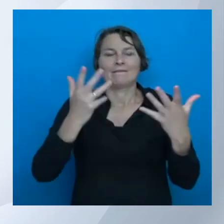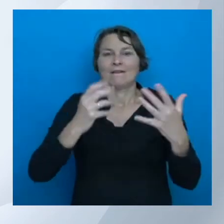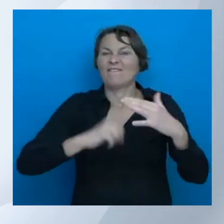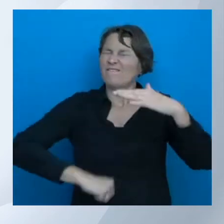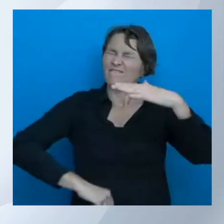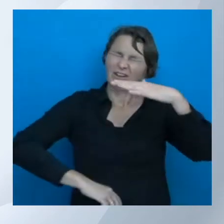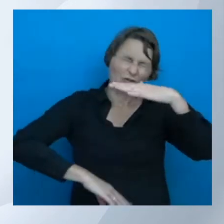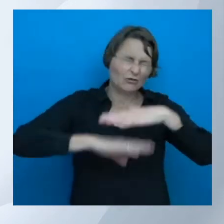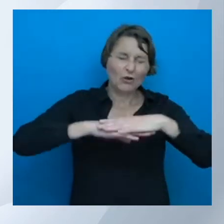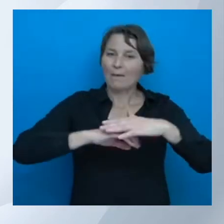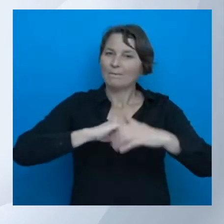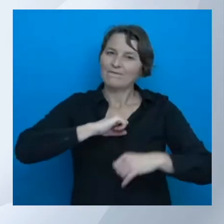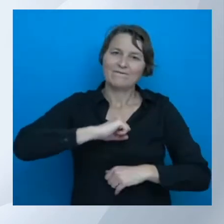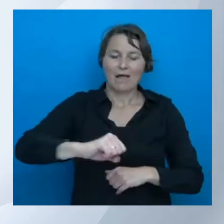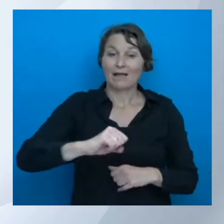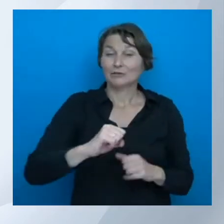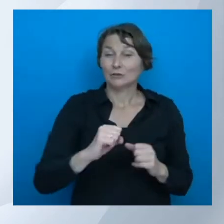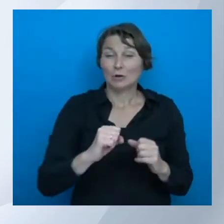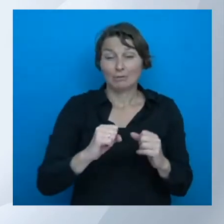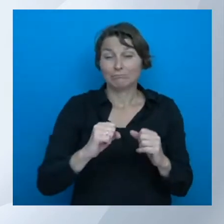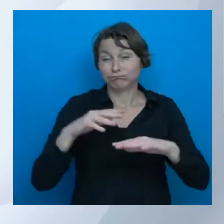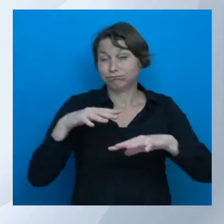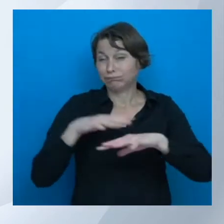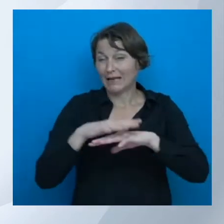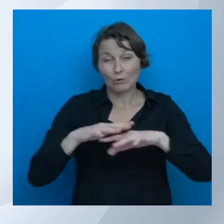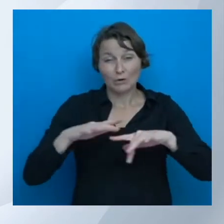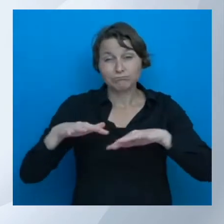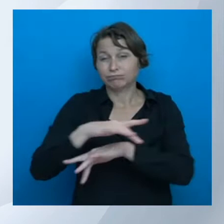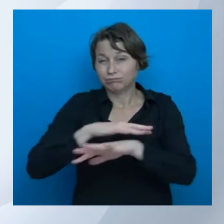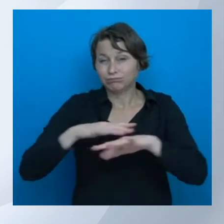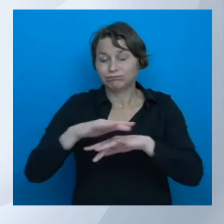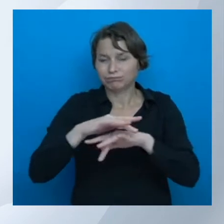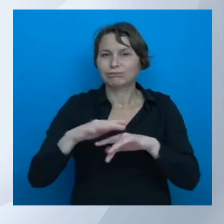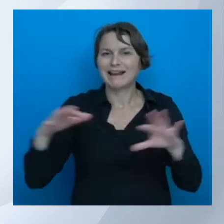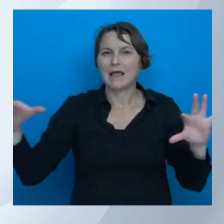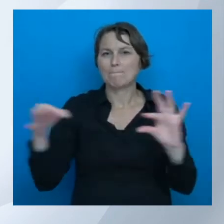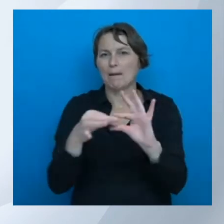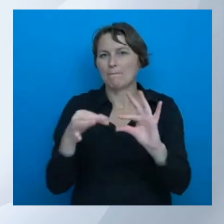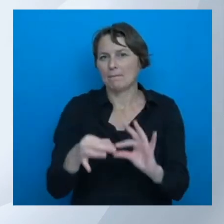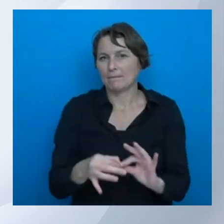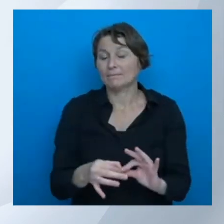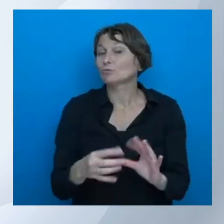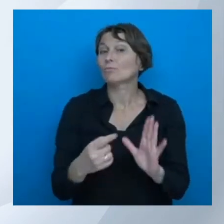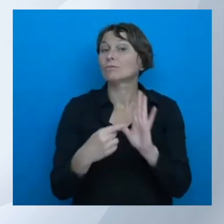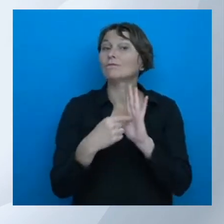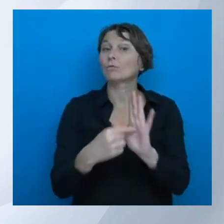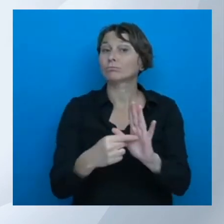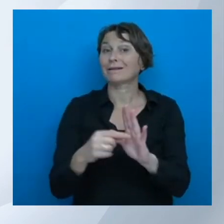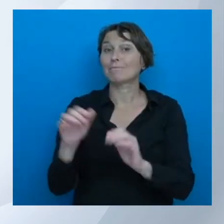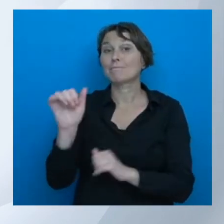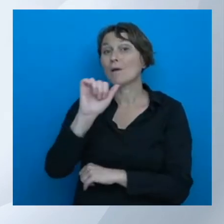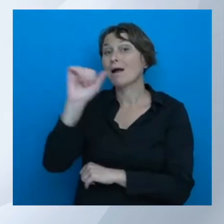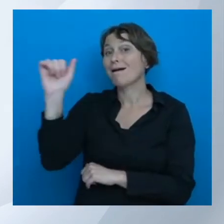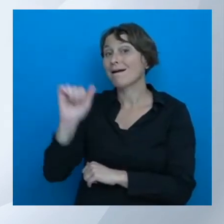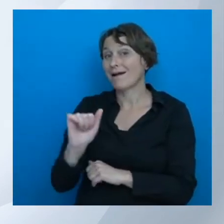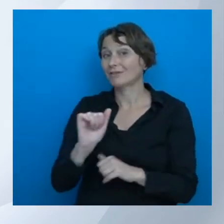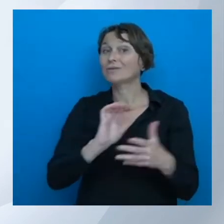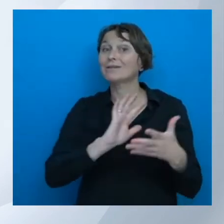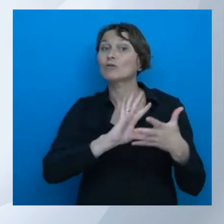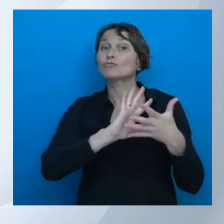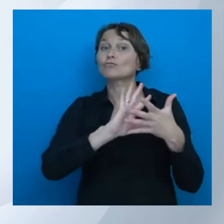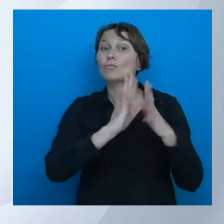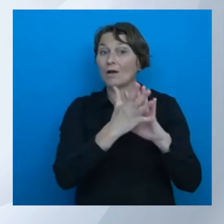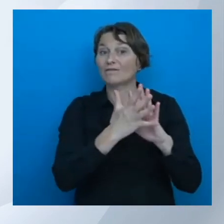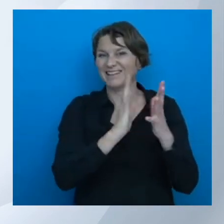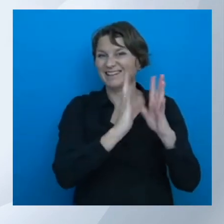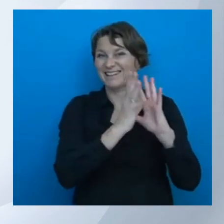network. Now, if a request came into an Azure Traffic Manager service, what would happen is, let's